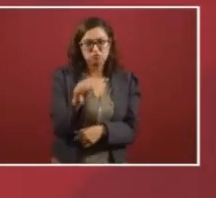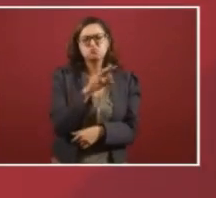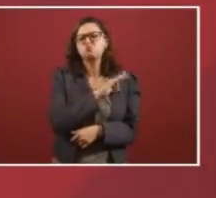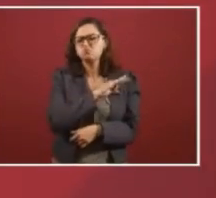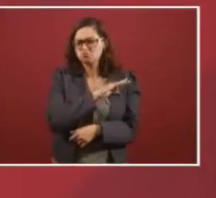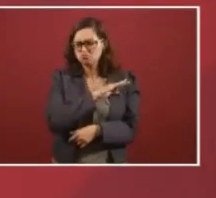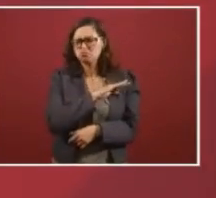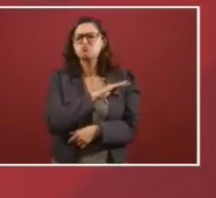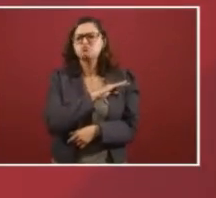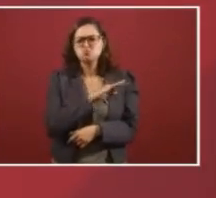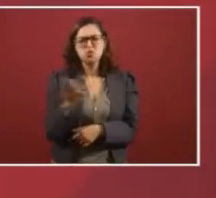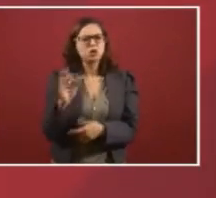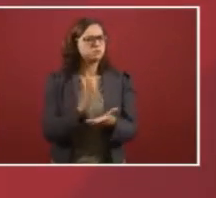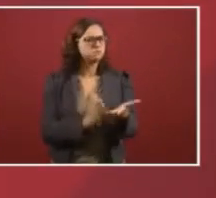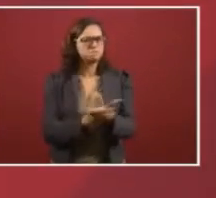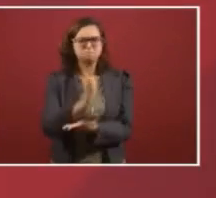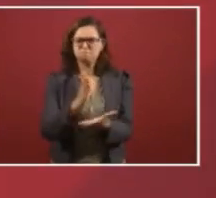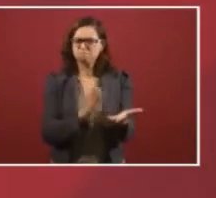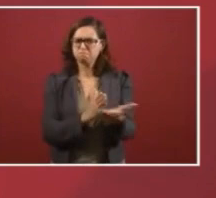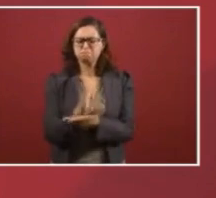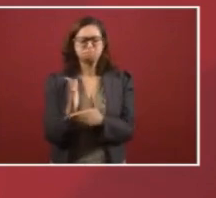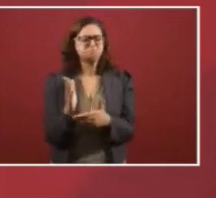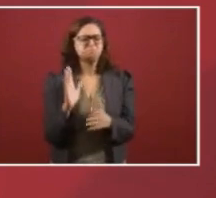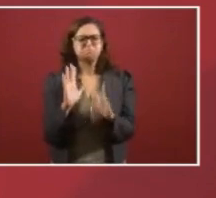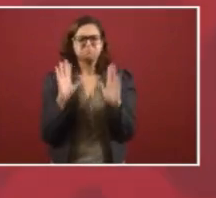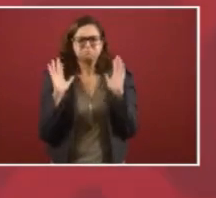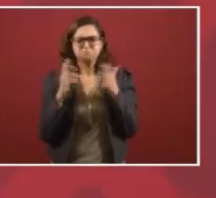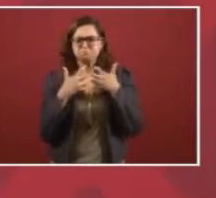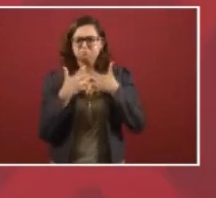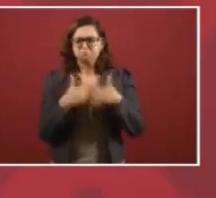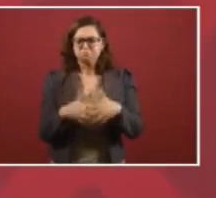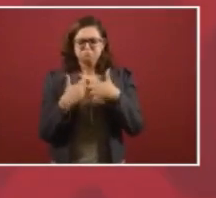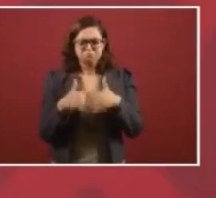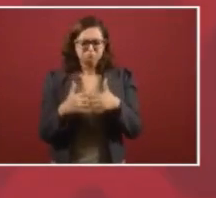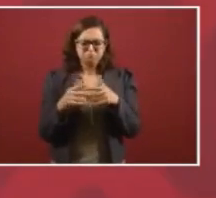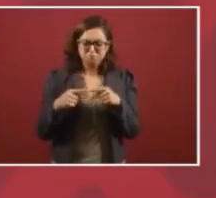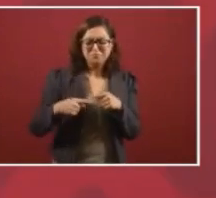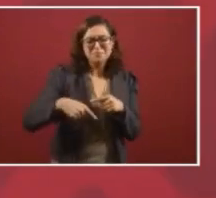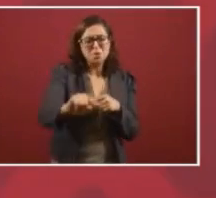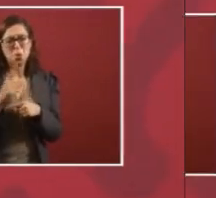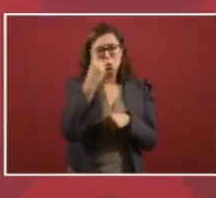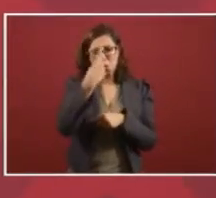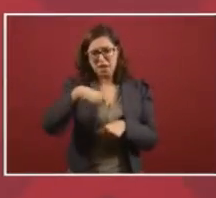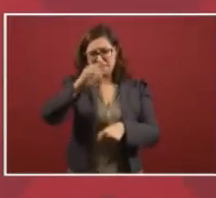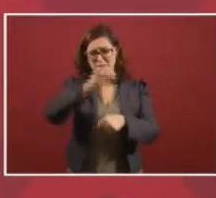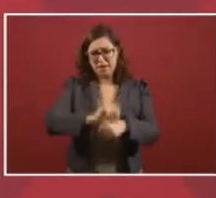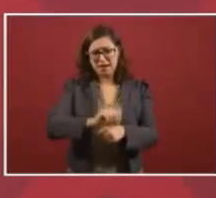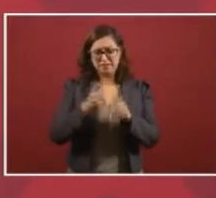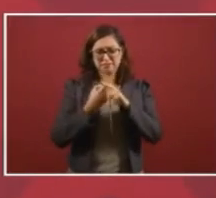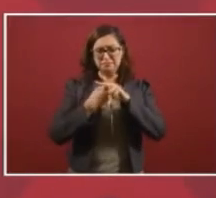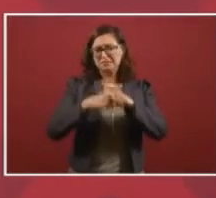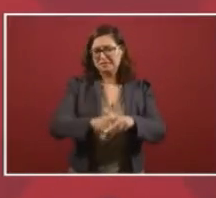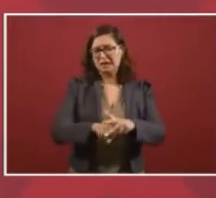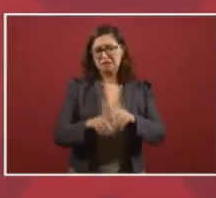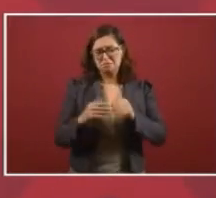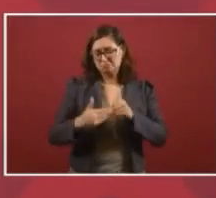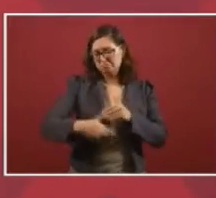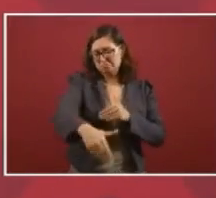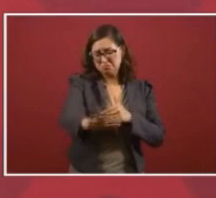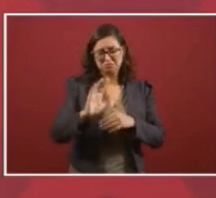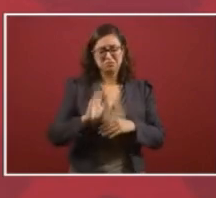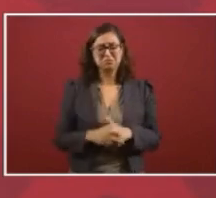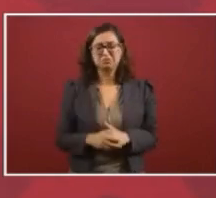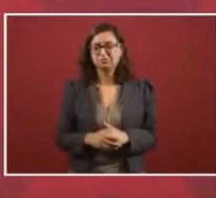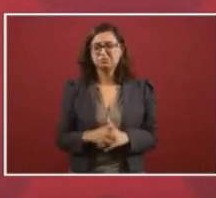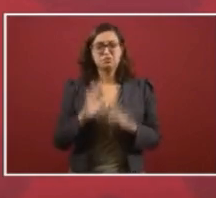and it can come into function in about a week at the